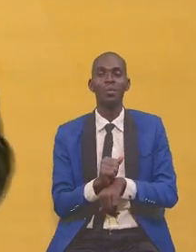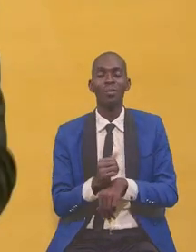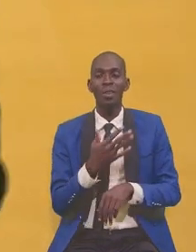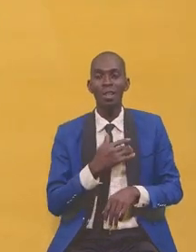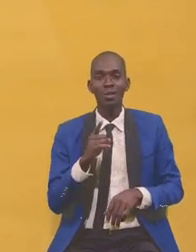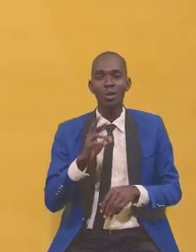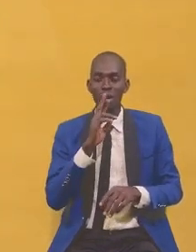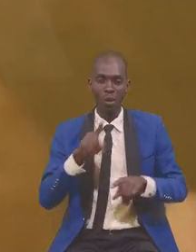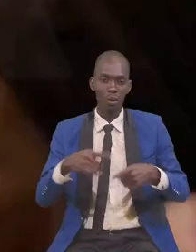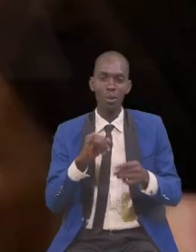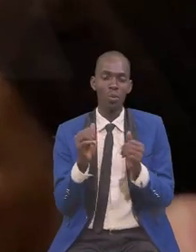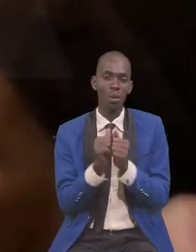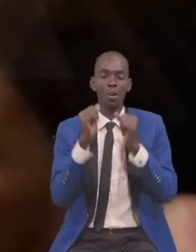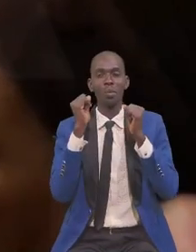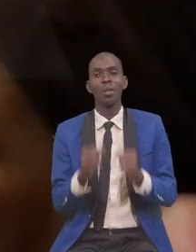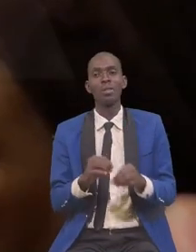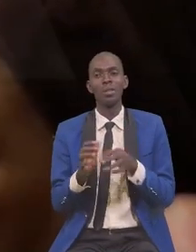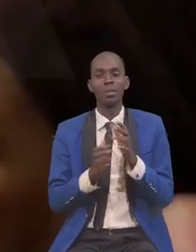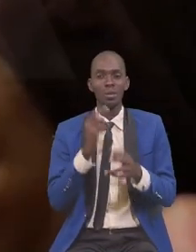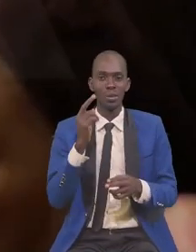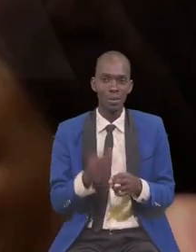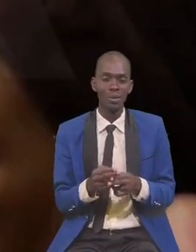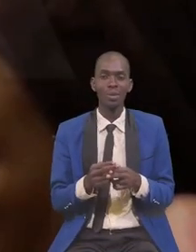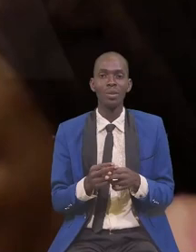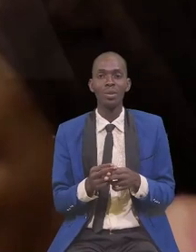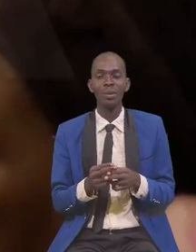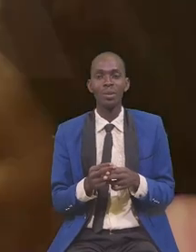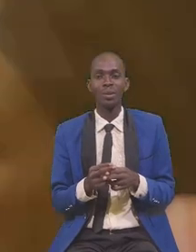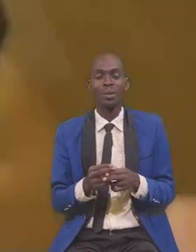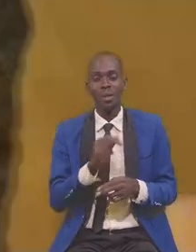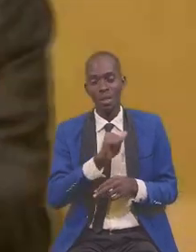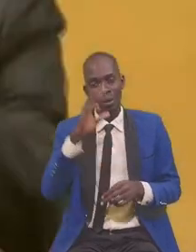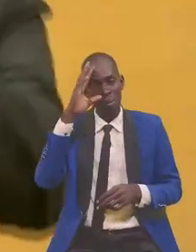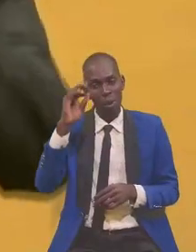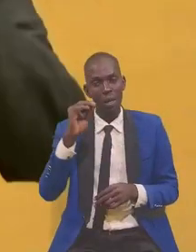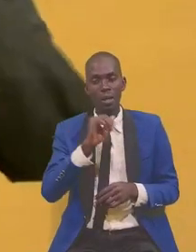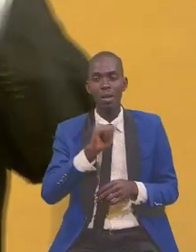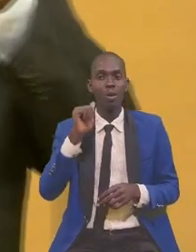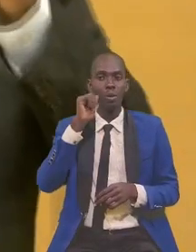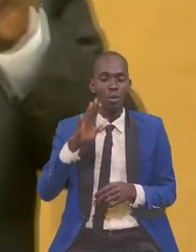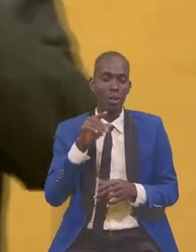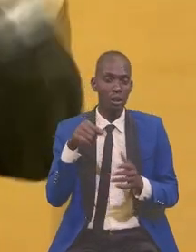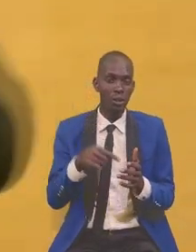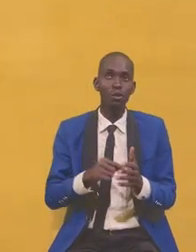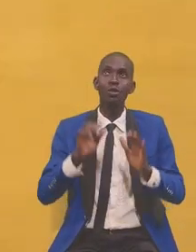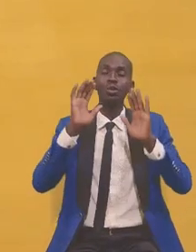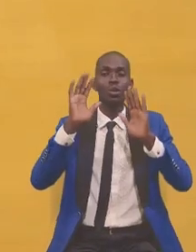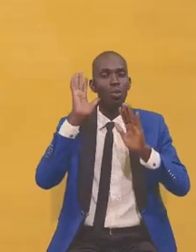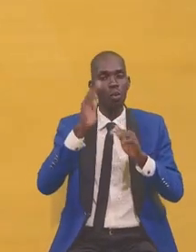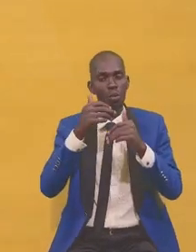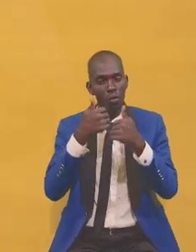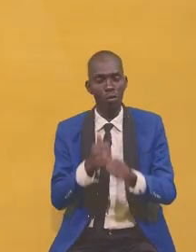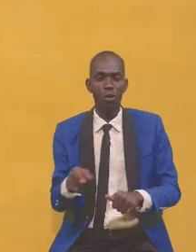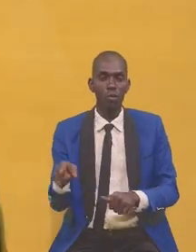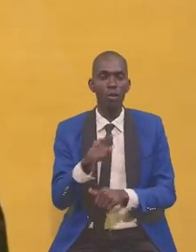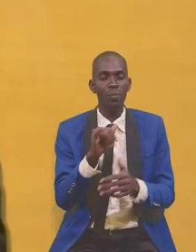going with power. A man, a woman, these signs shall follow them